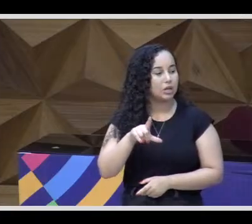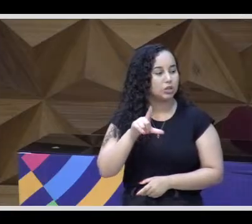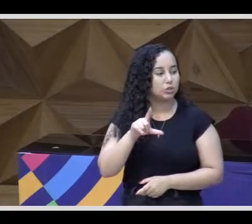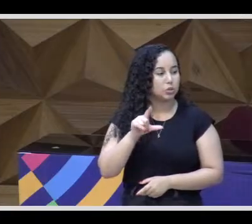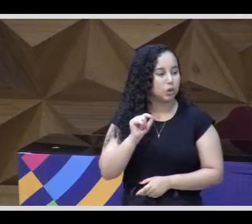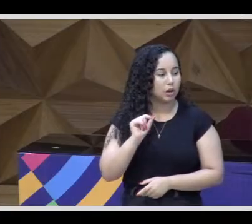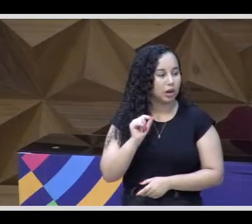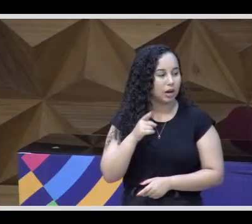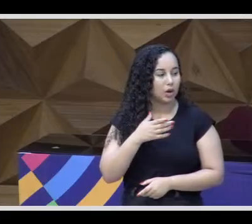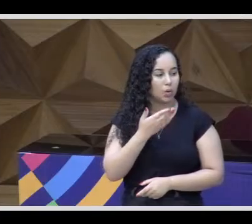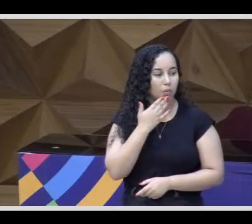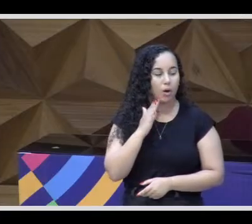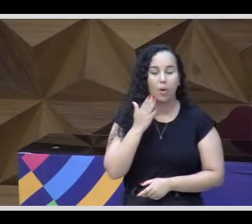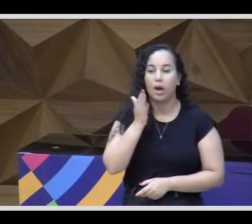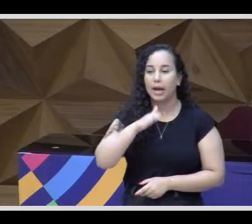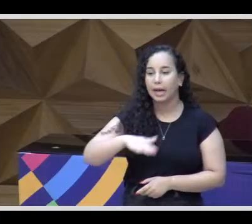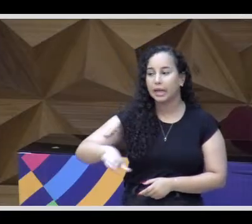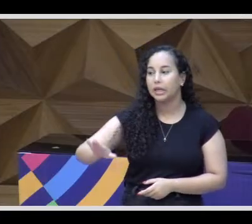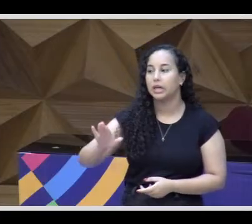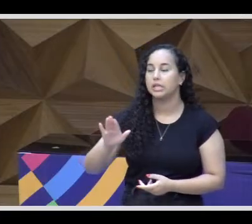be the Voice Kids